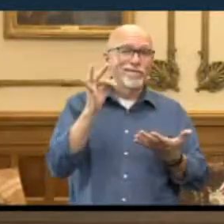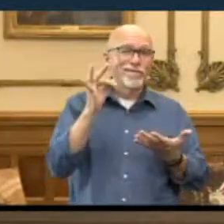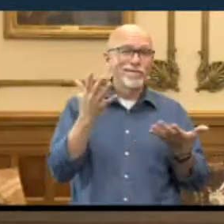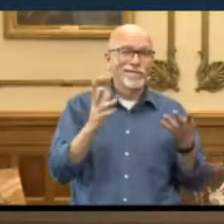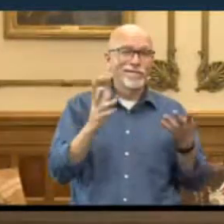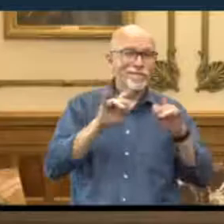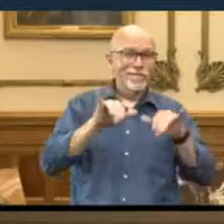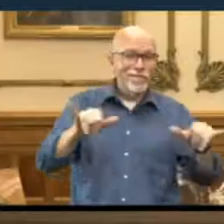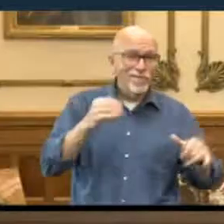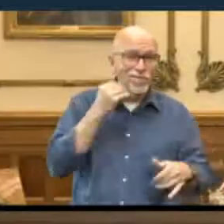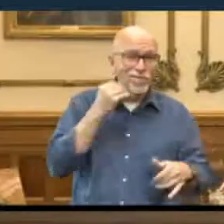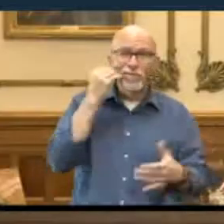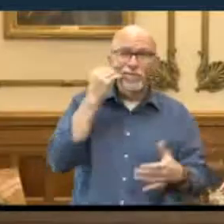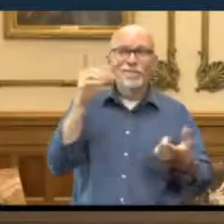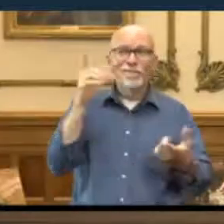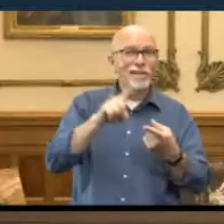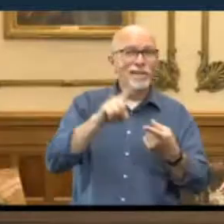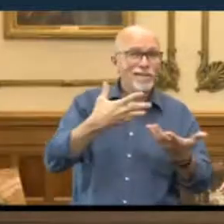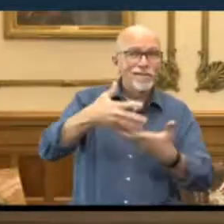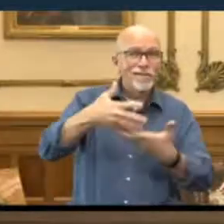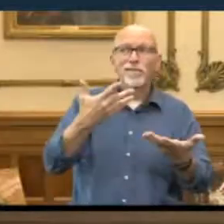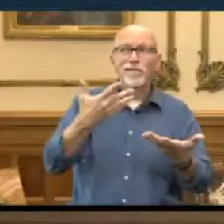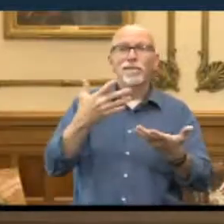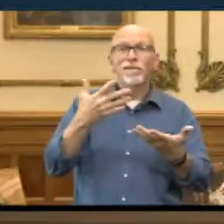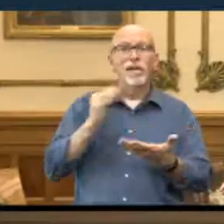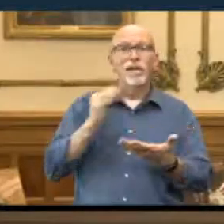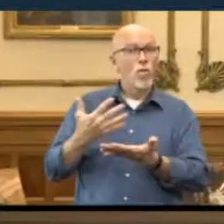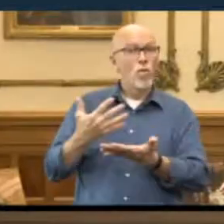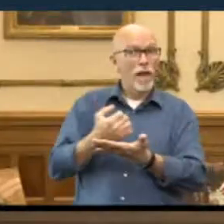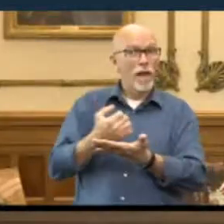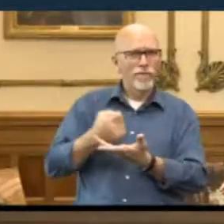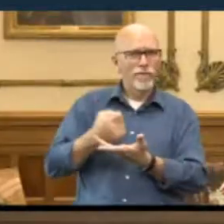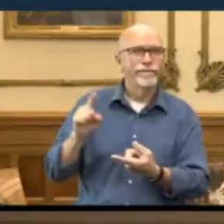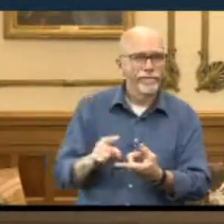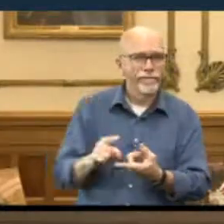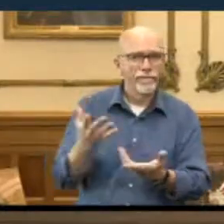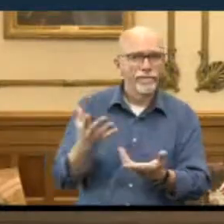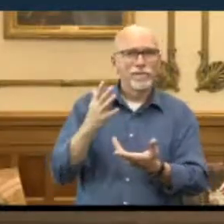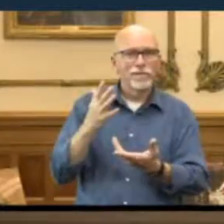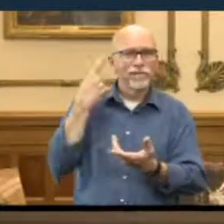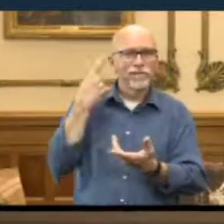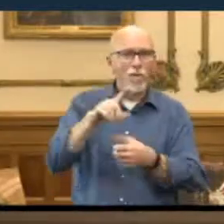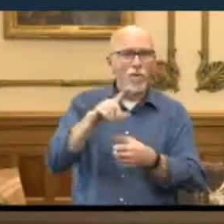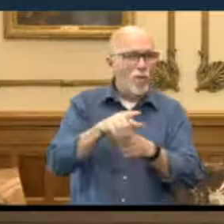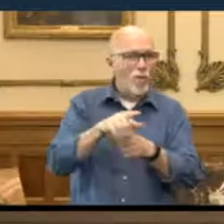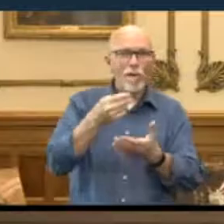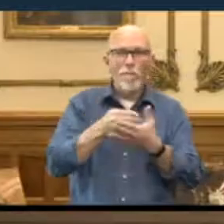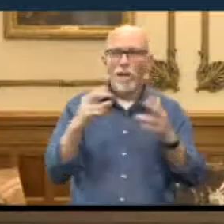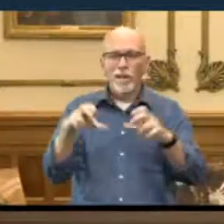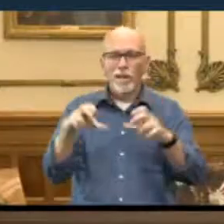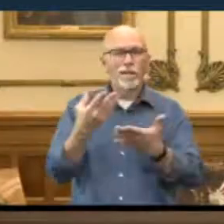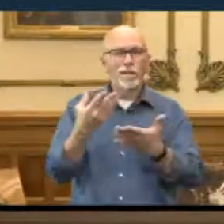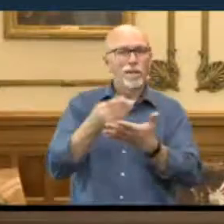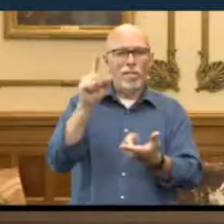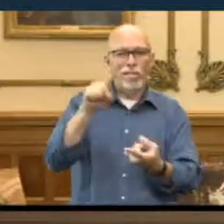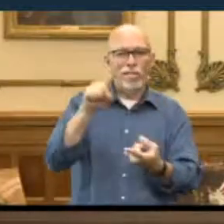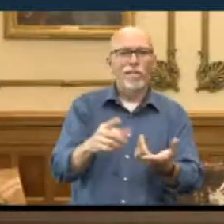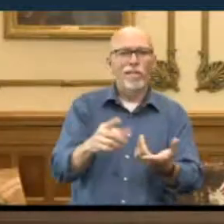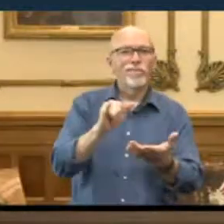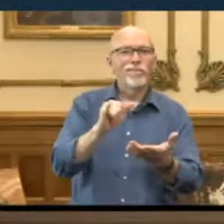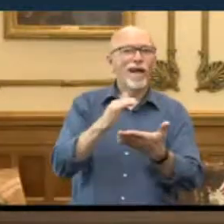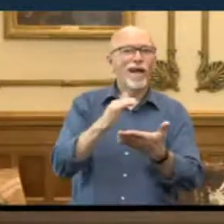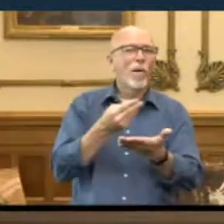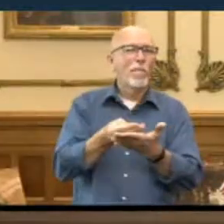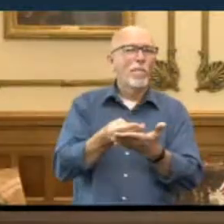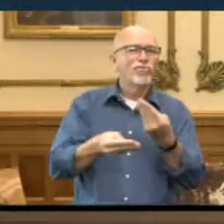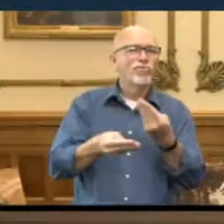the pandemic. Created revenue uncertainty for us and for the locals and for this matching grant program, which is the budgeting